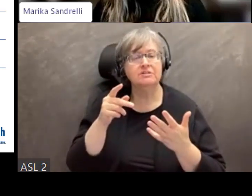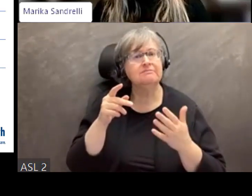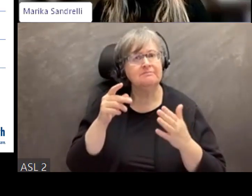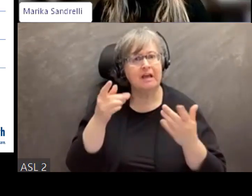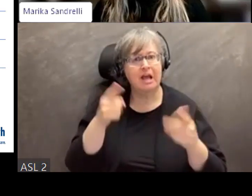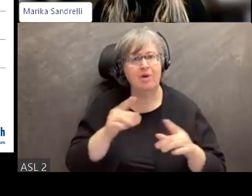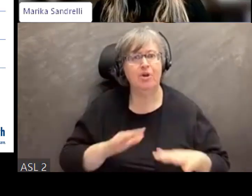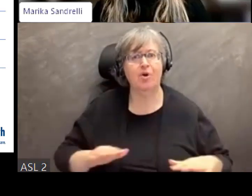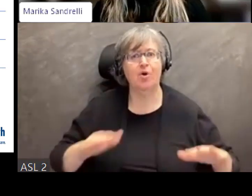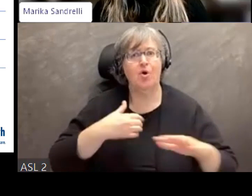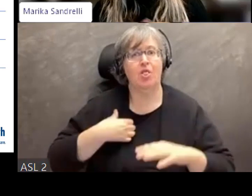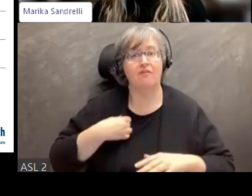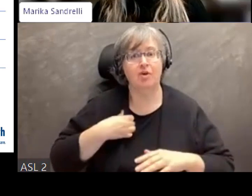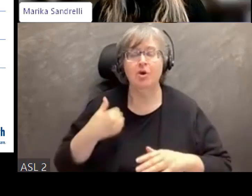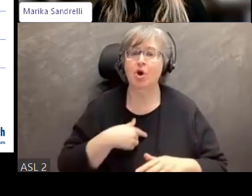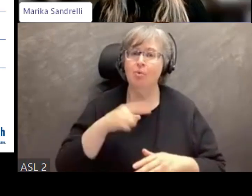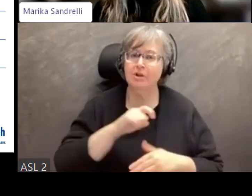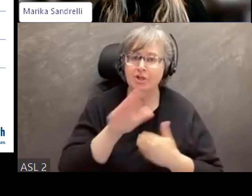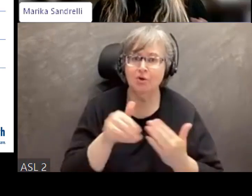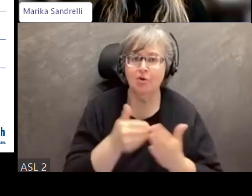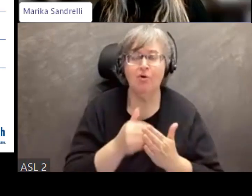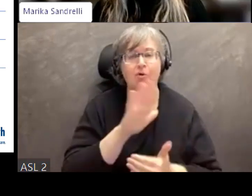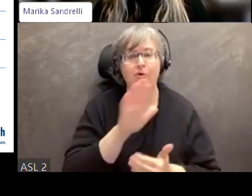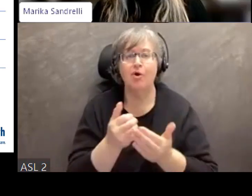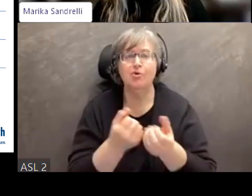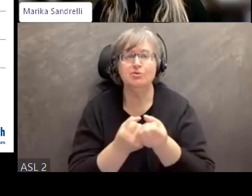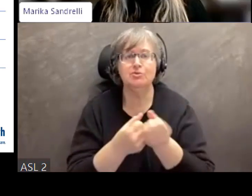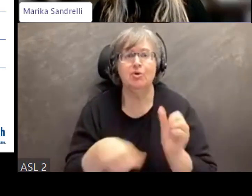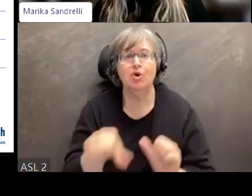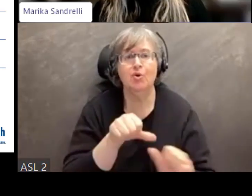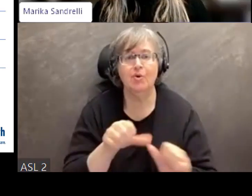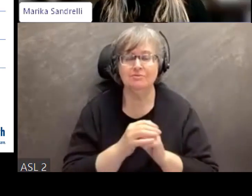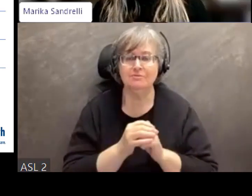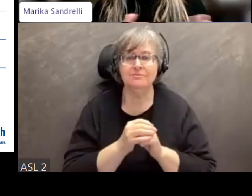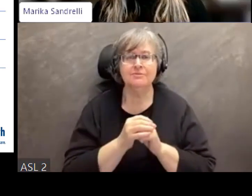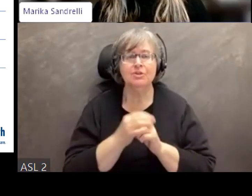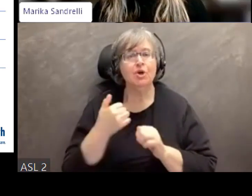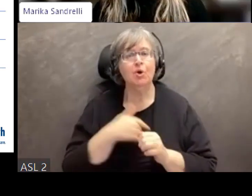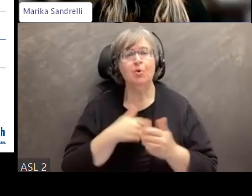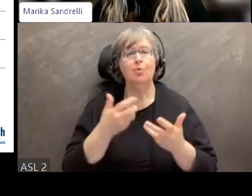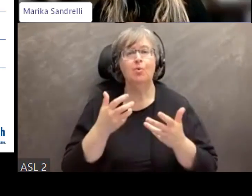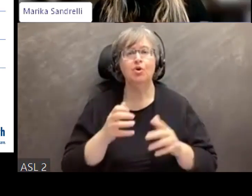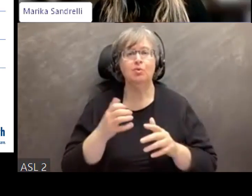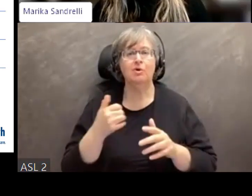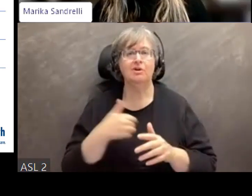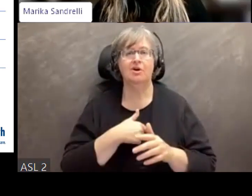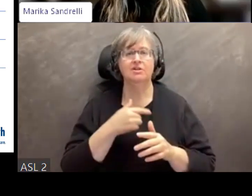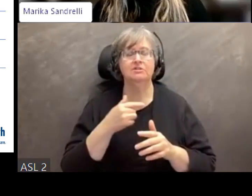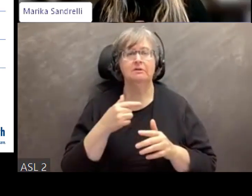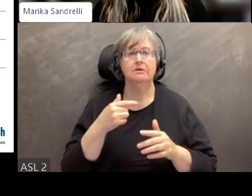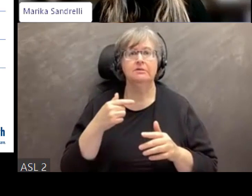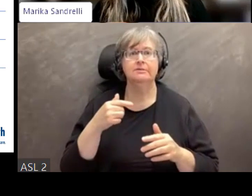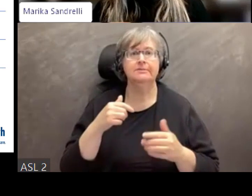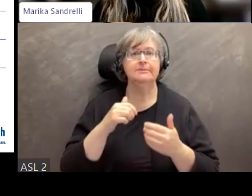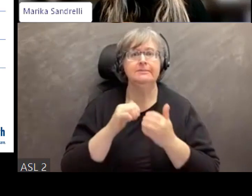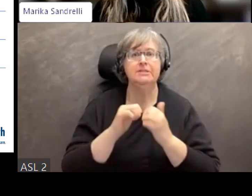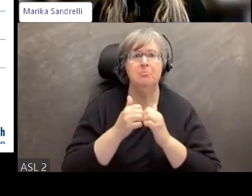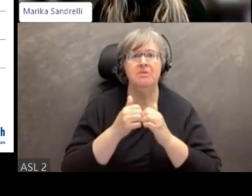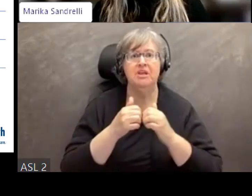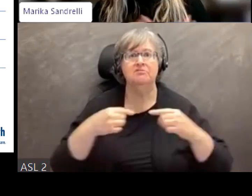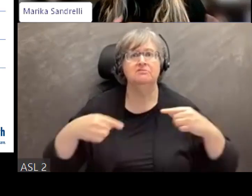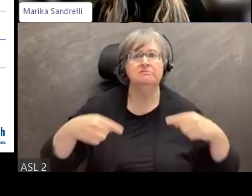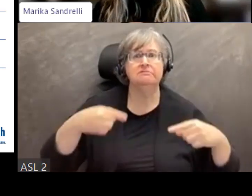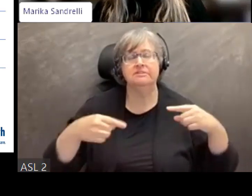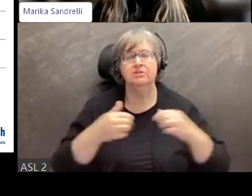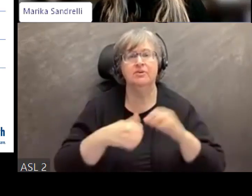across Canada. We need them all. They all support each other. We don't want to position ourselves as a competing discourse,